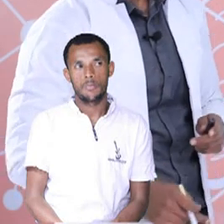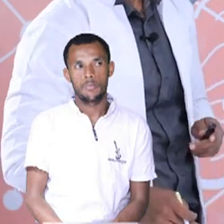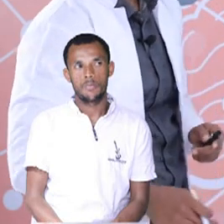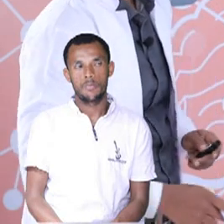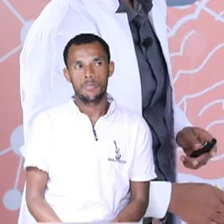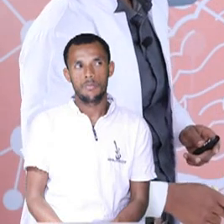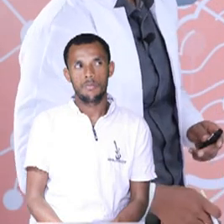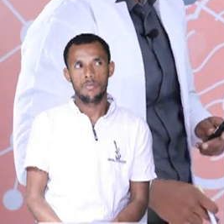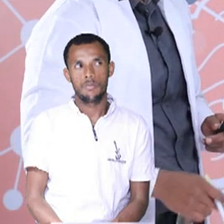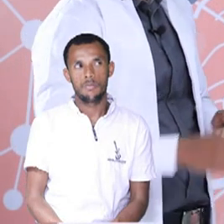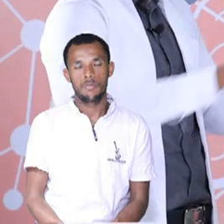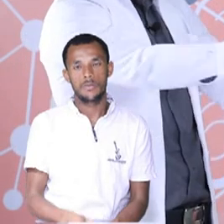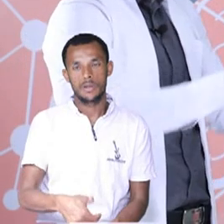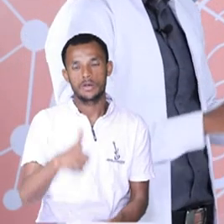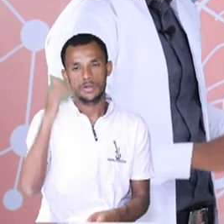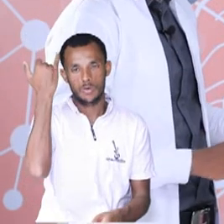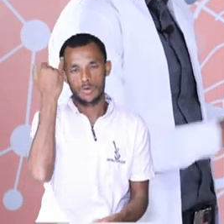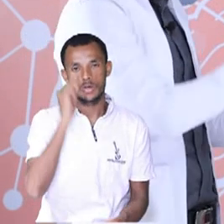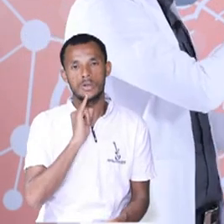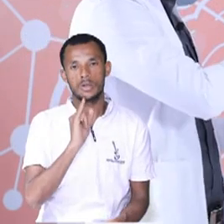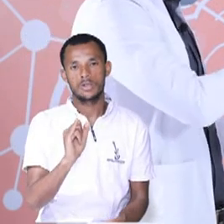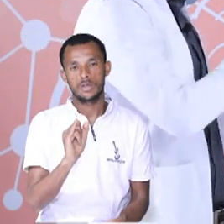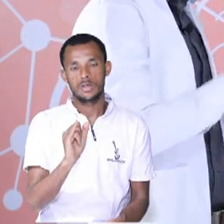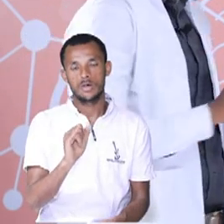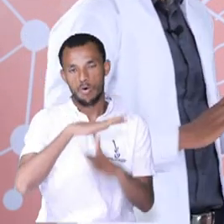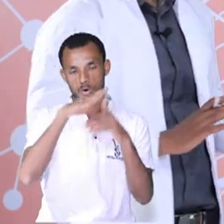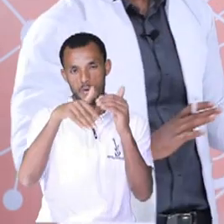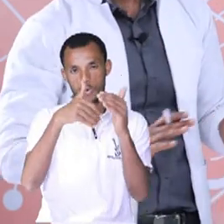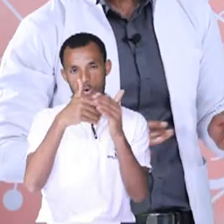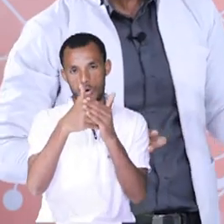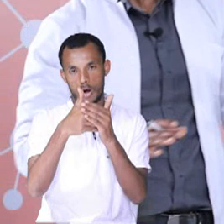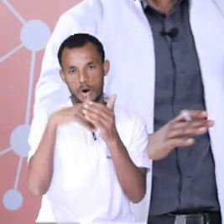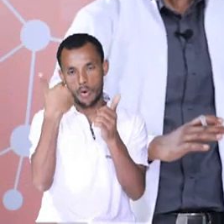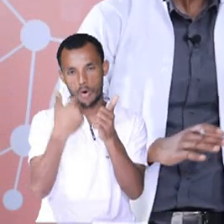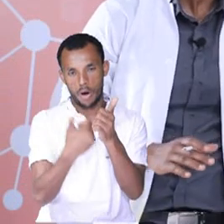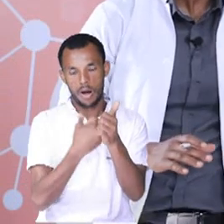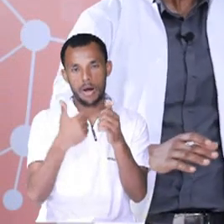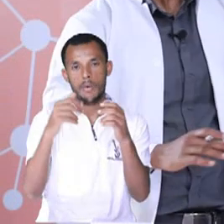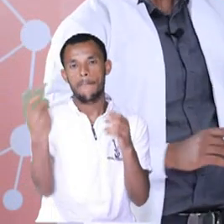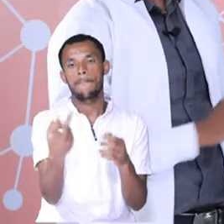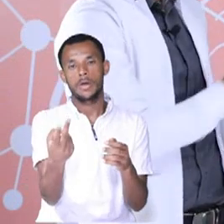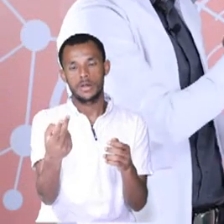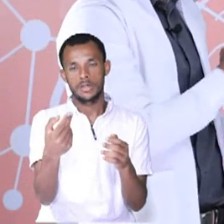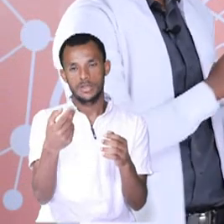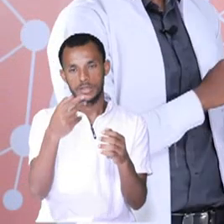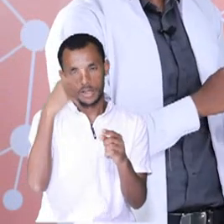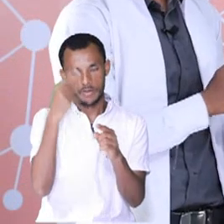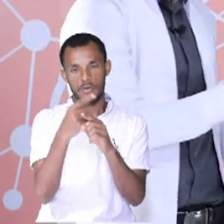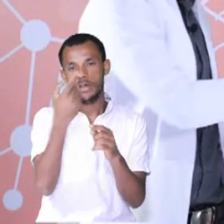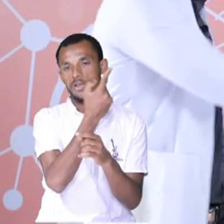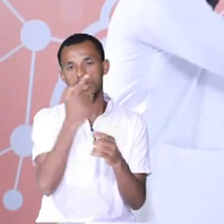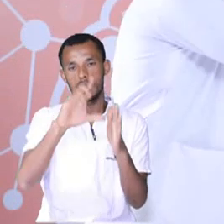So, the next concept is all ordered pairs that satisfy each linear equation